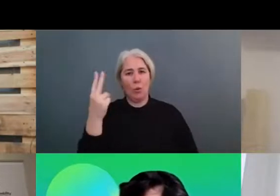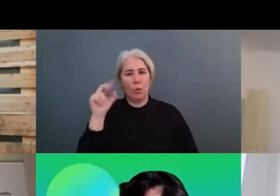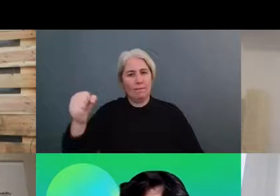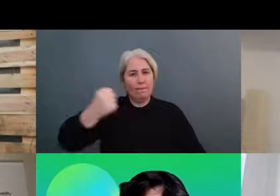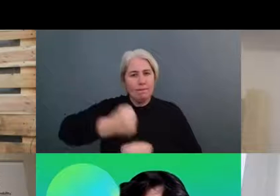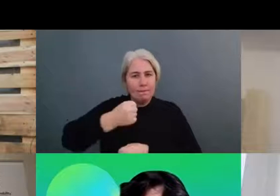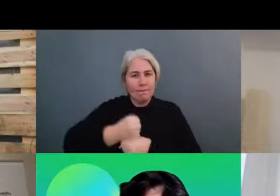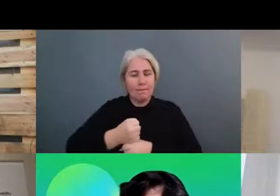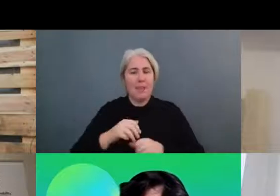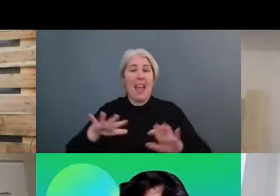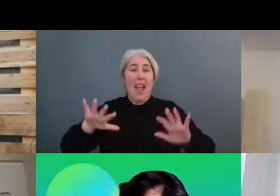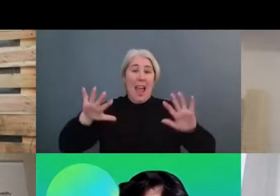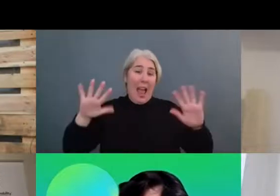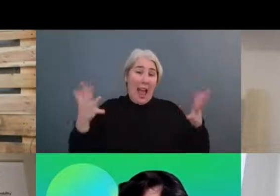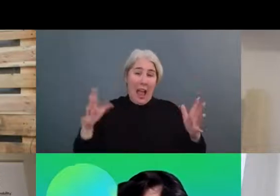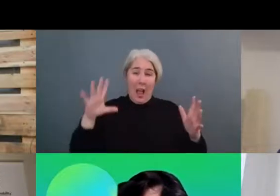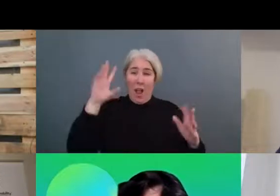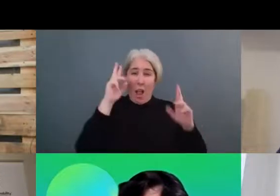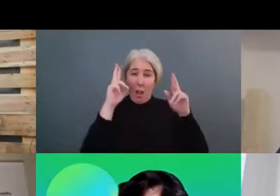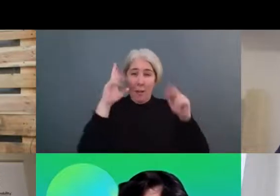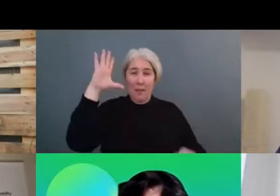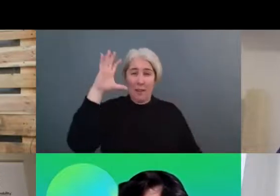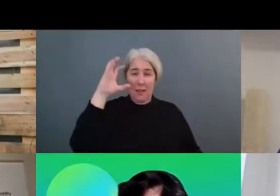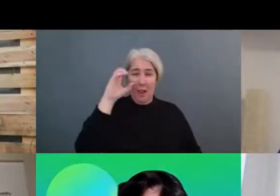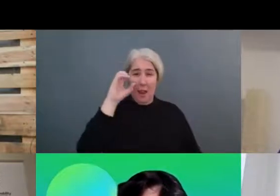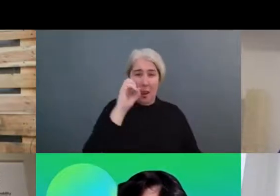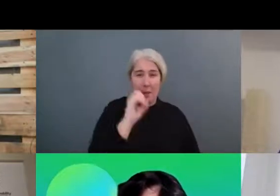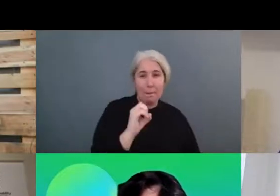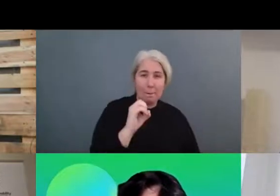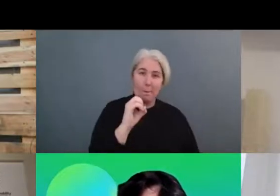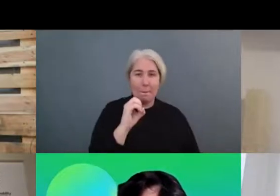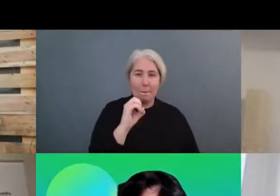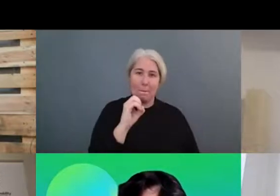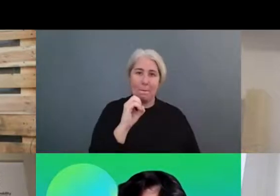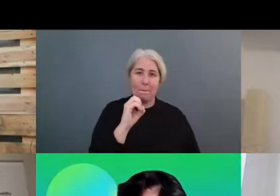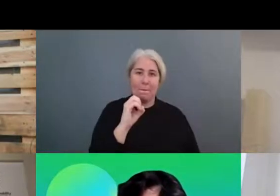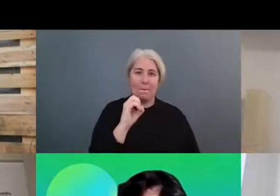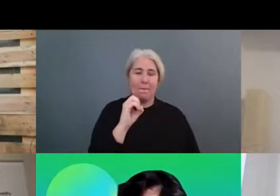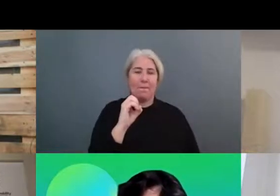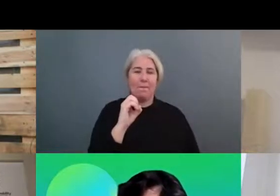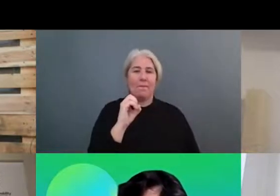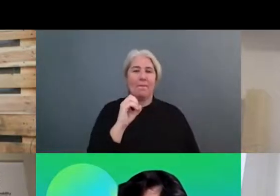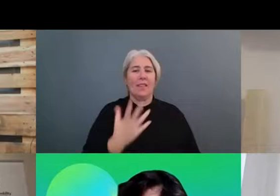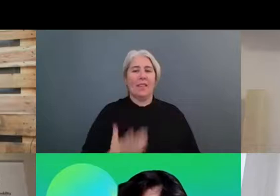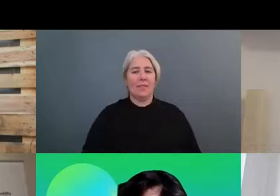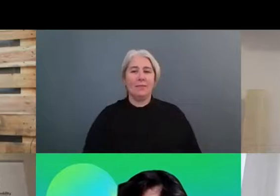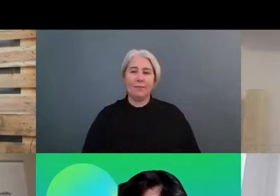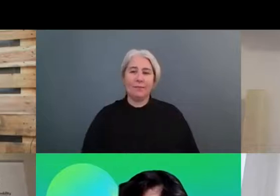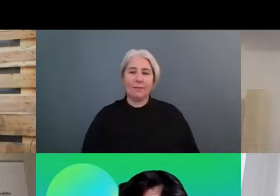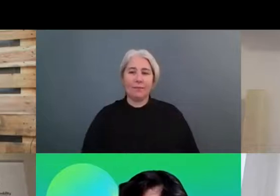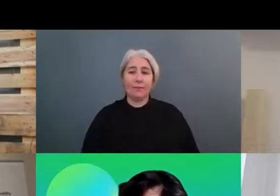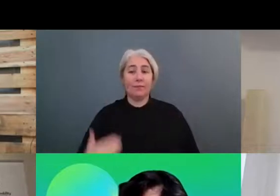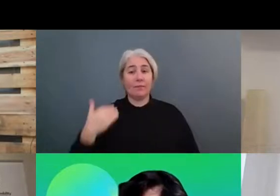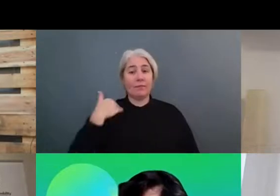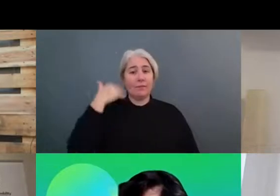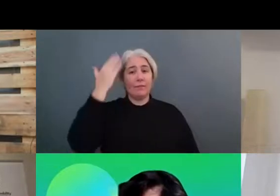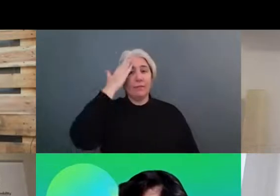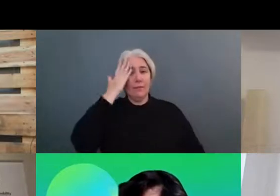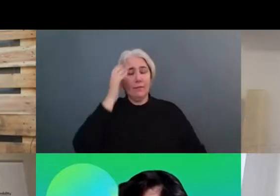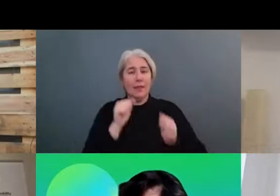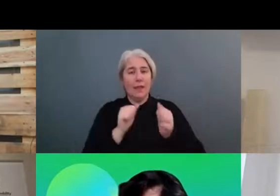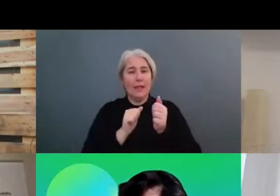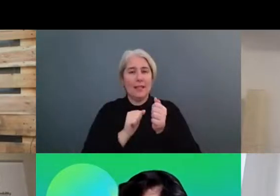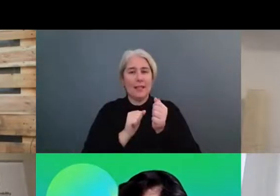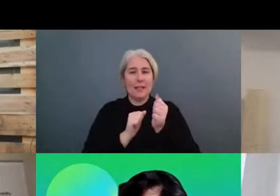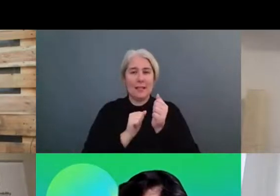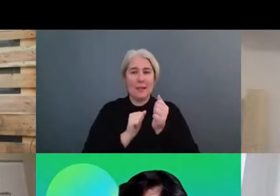neutrality and lower their footprints. But on top of this, it was the understanding that, you know, sports really have